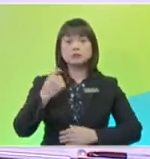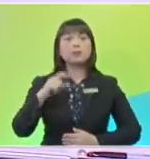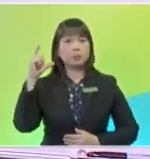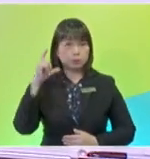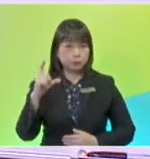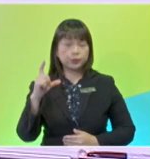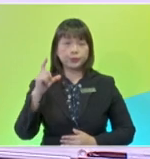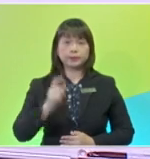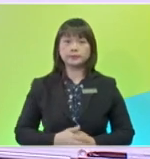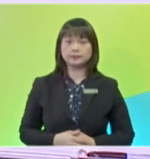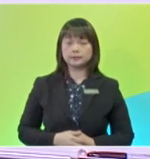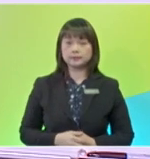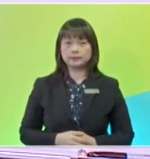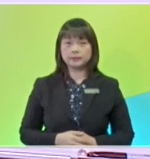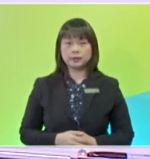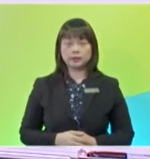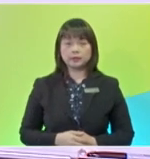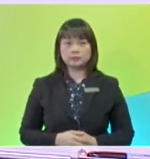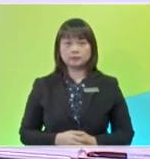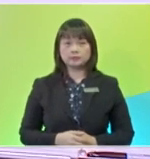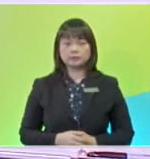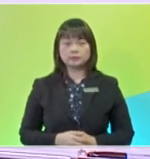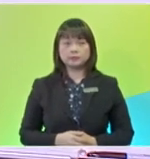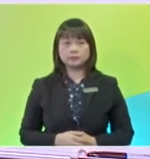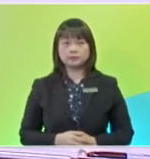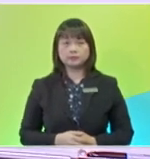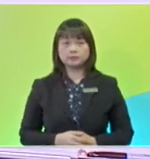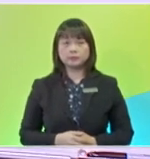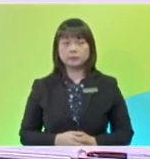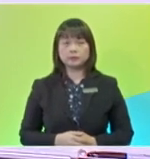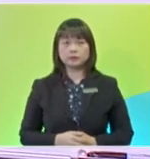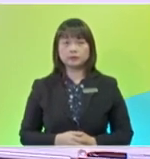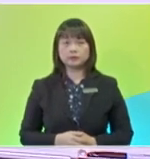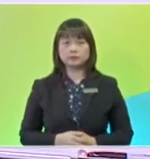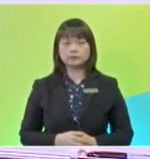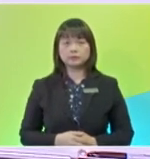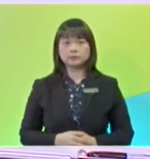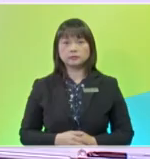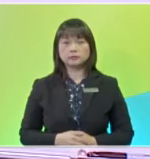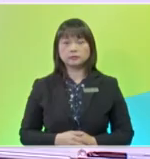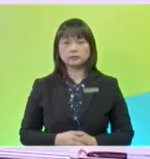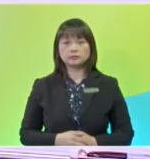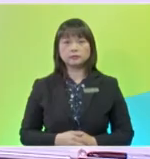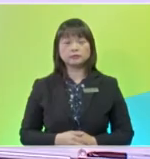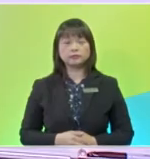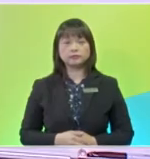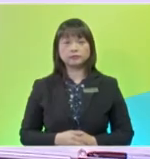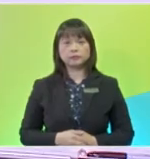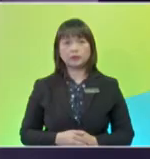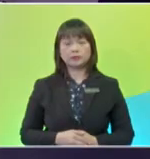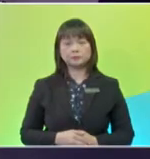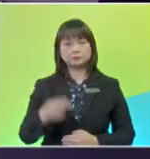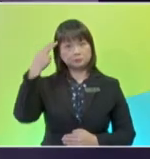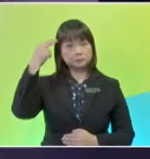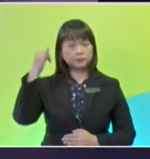see up in the sky, right? And without further ado, let's also say hi. Welcome back to Mr. Q. Hi. So welcome back, Mr.